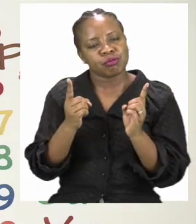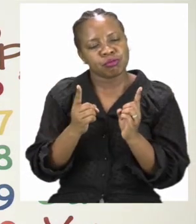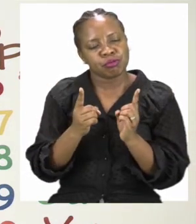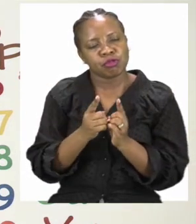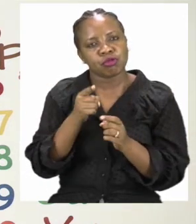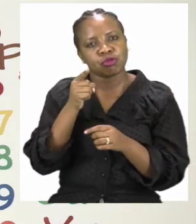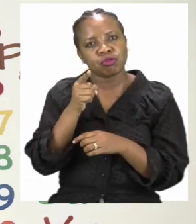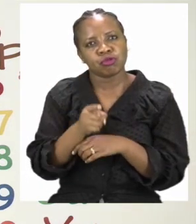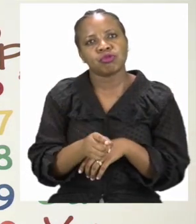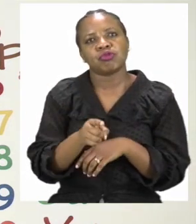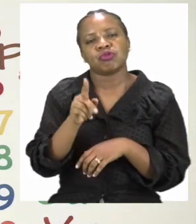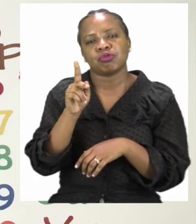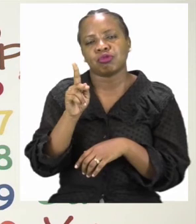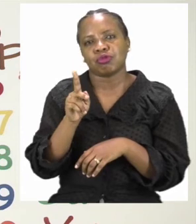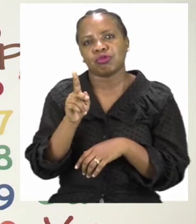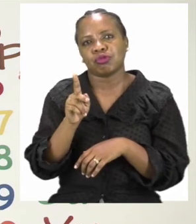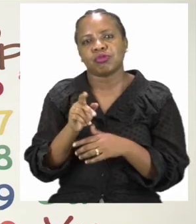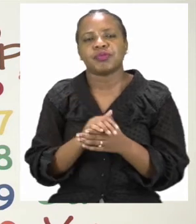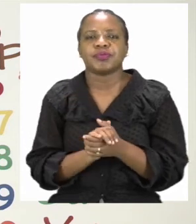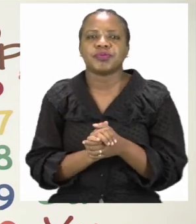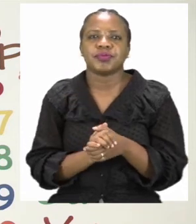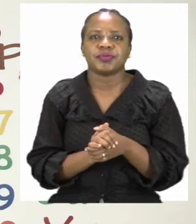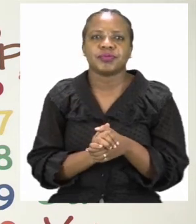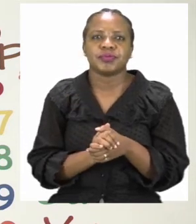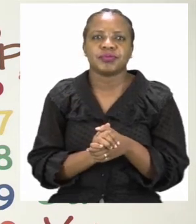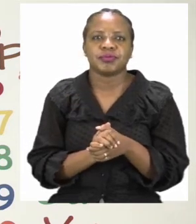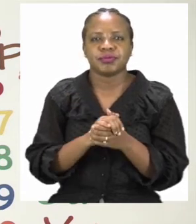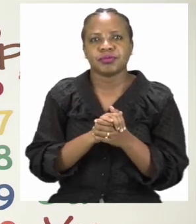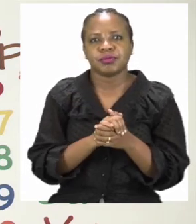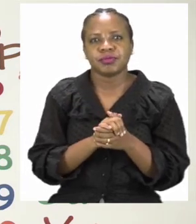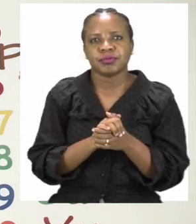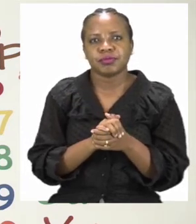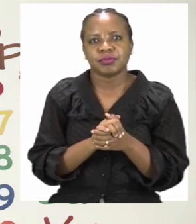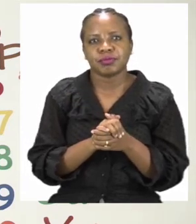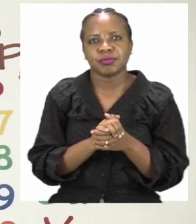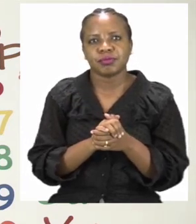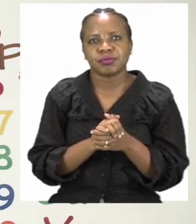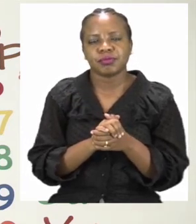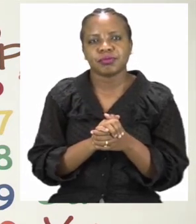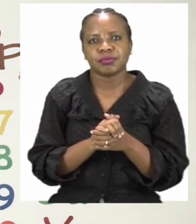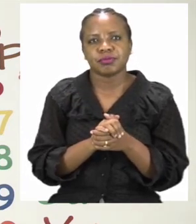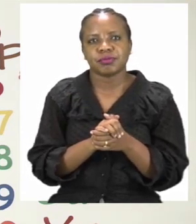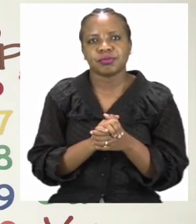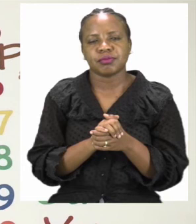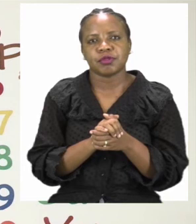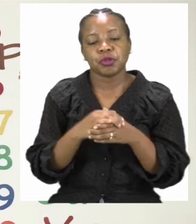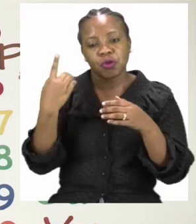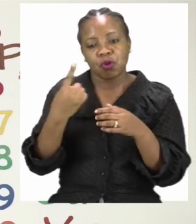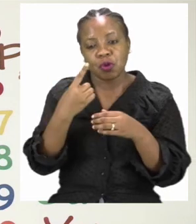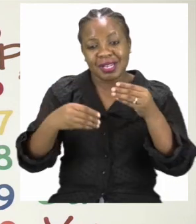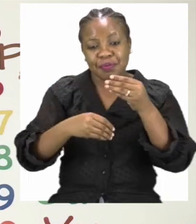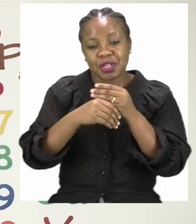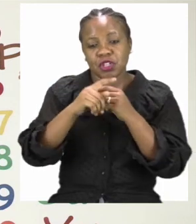you too. So if I say to you, nice to meet you, what are you going to say